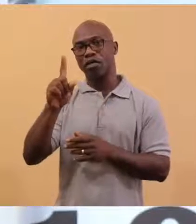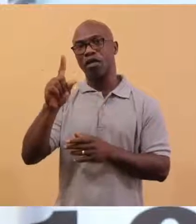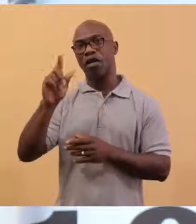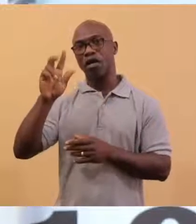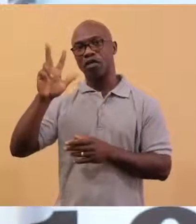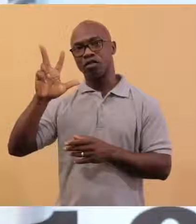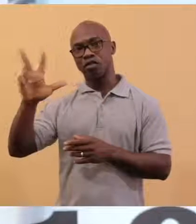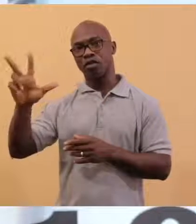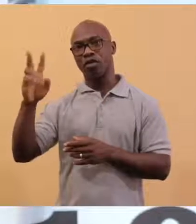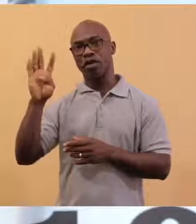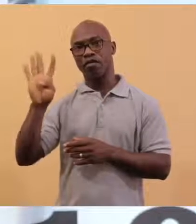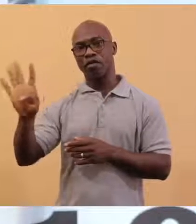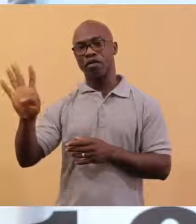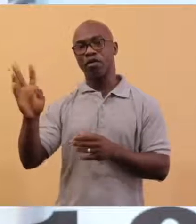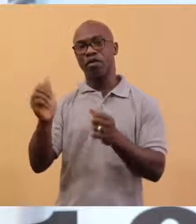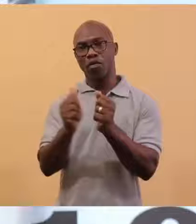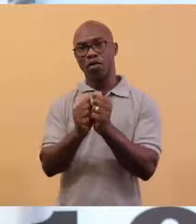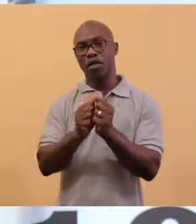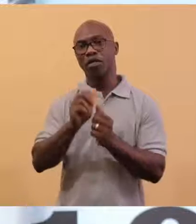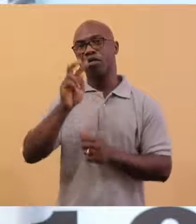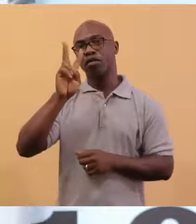4,604,134, with